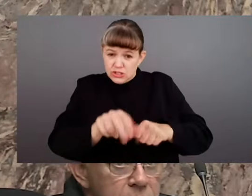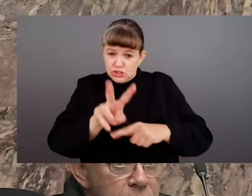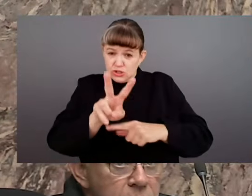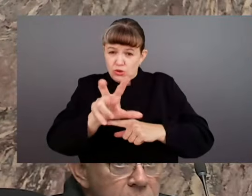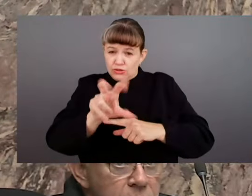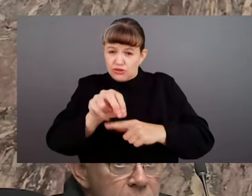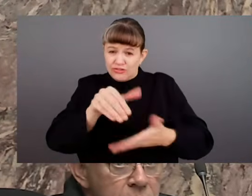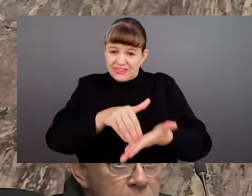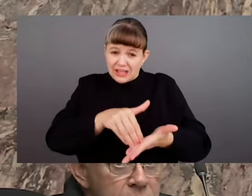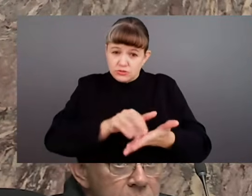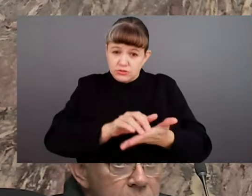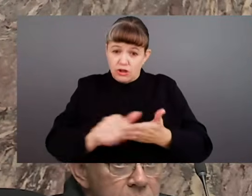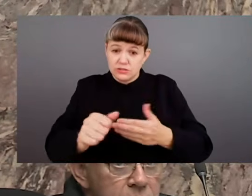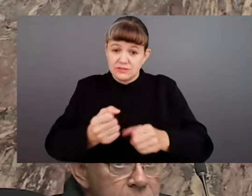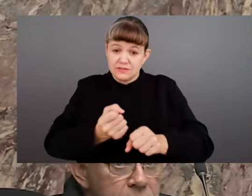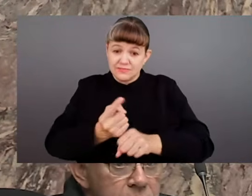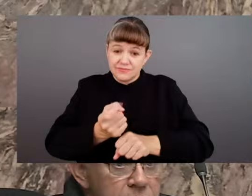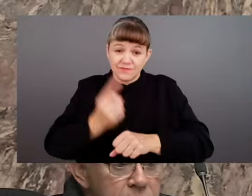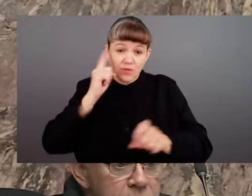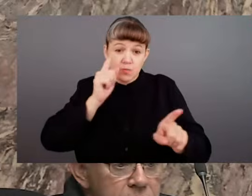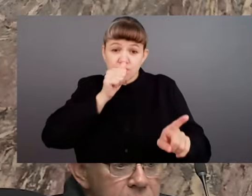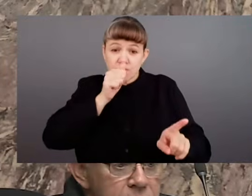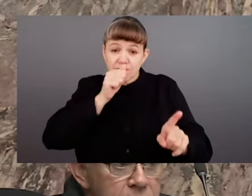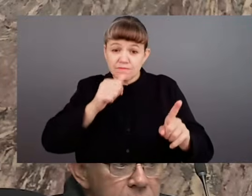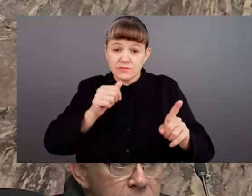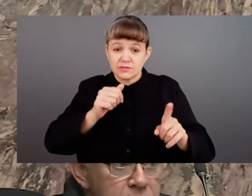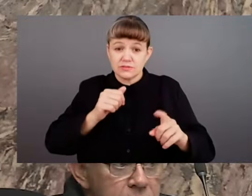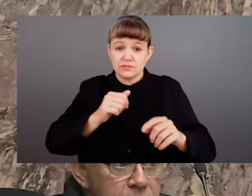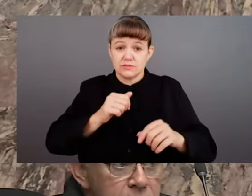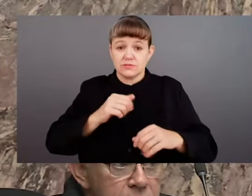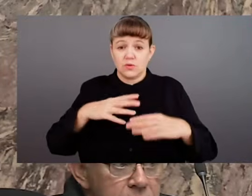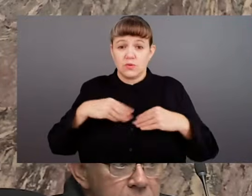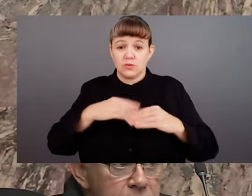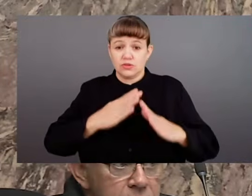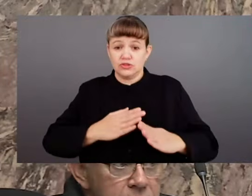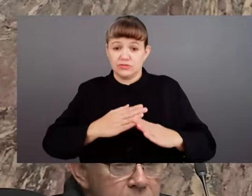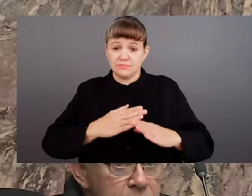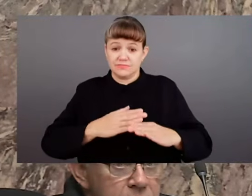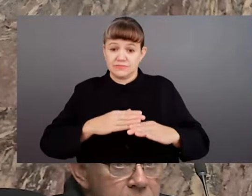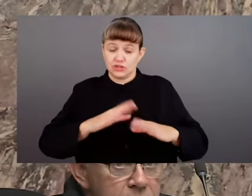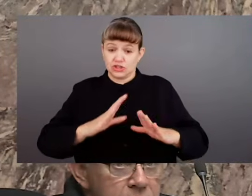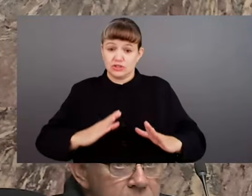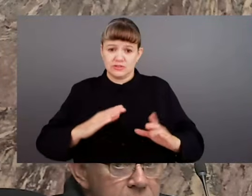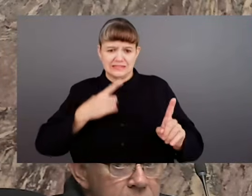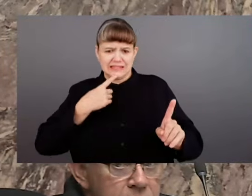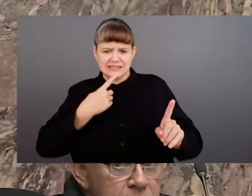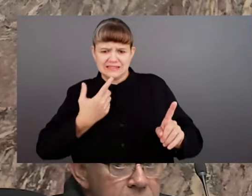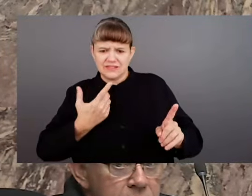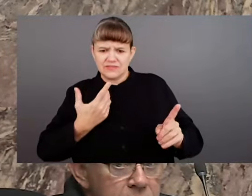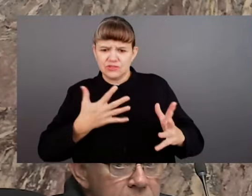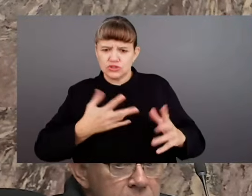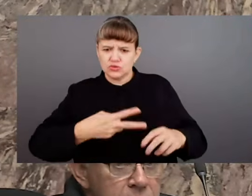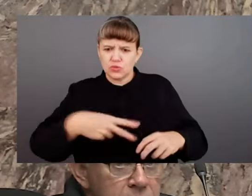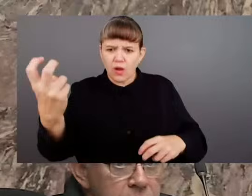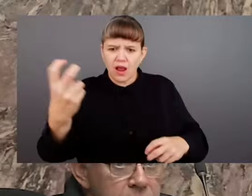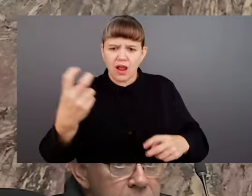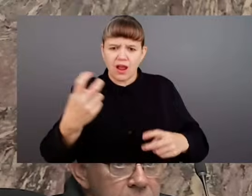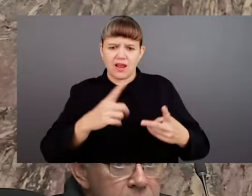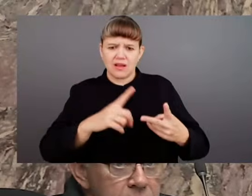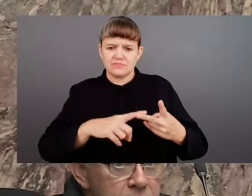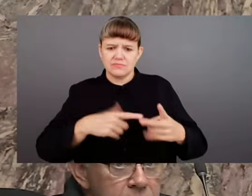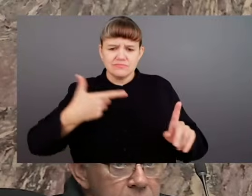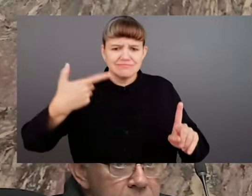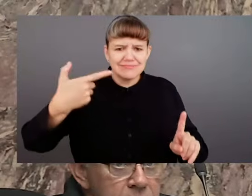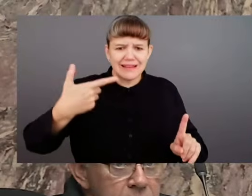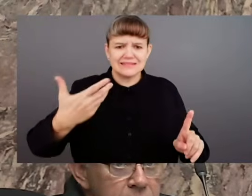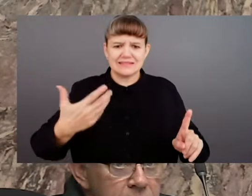at Surridge Point. We've had break-ins, theft, vandalism. We've seen cars set on fire. I've lived all over the world and I have